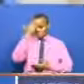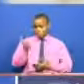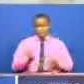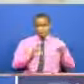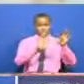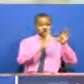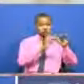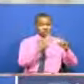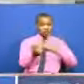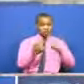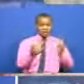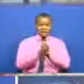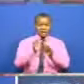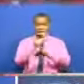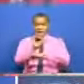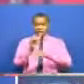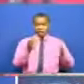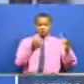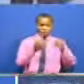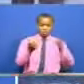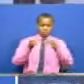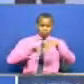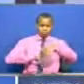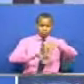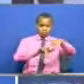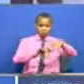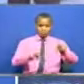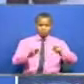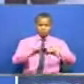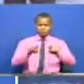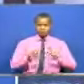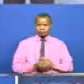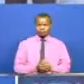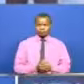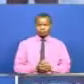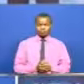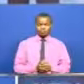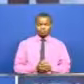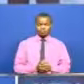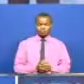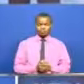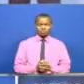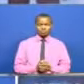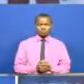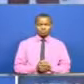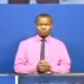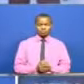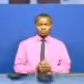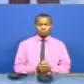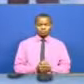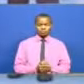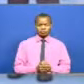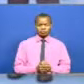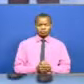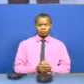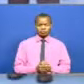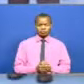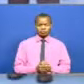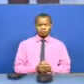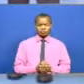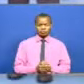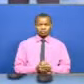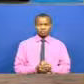and urged the remaining groups to follow suit. Beatrice Getonye Ngetich, Channel 1 News.